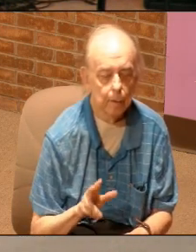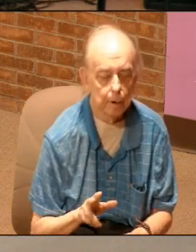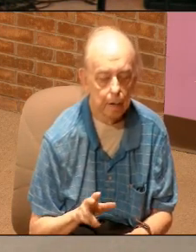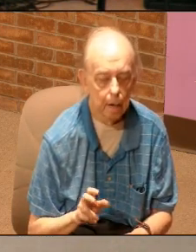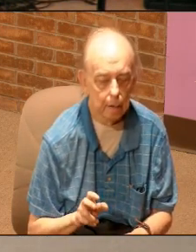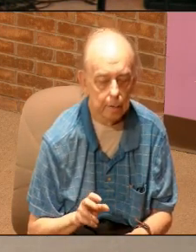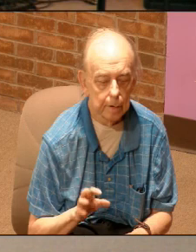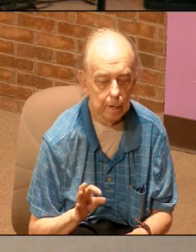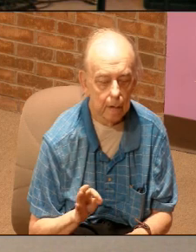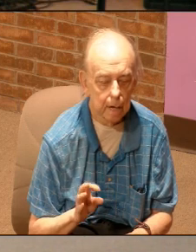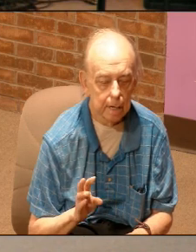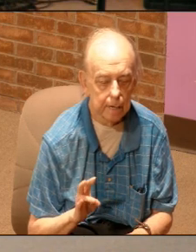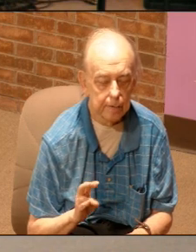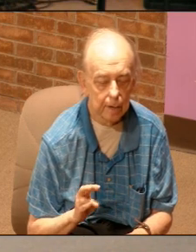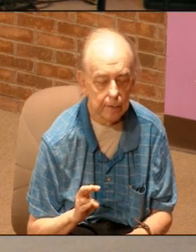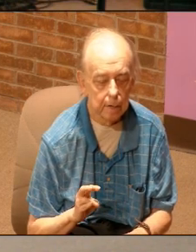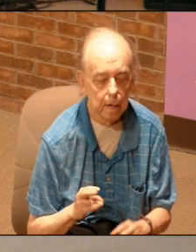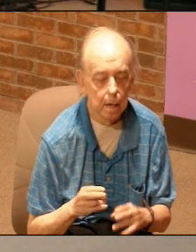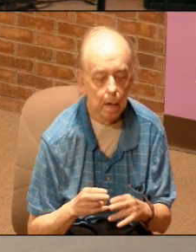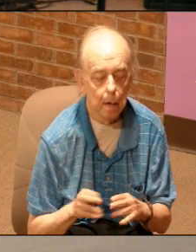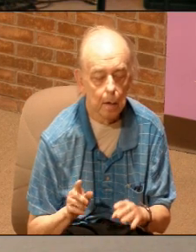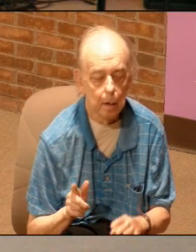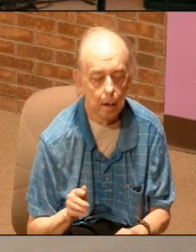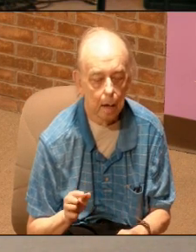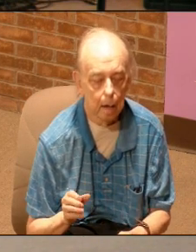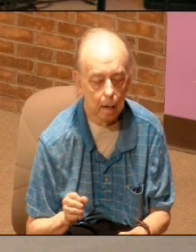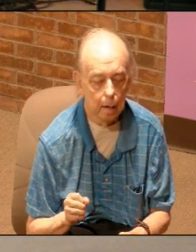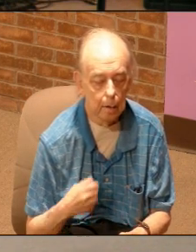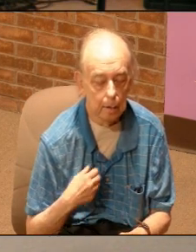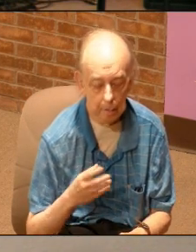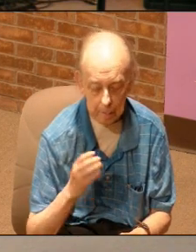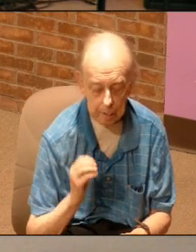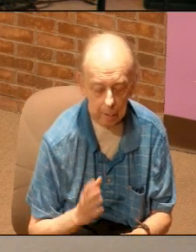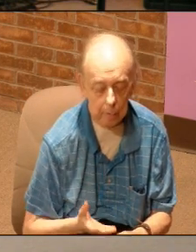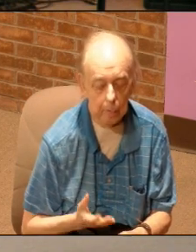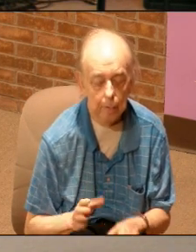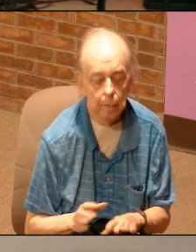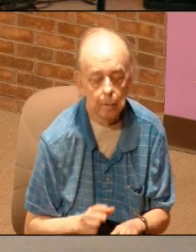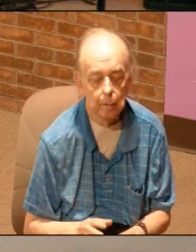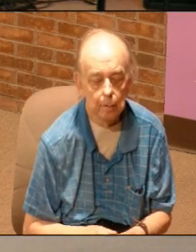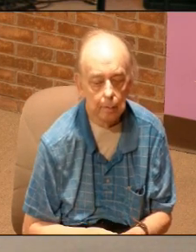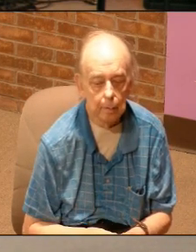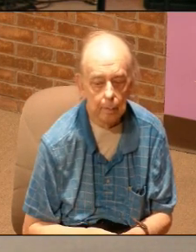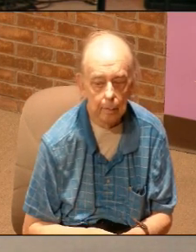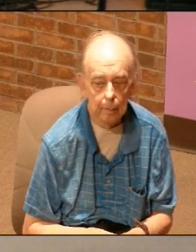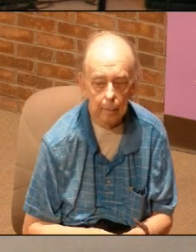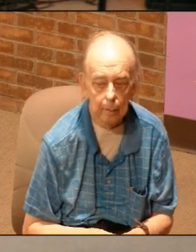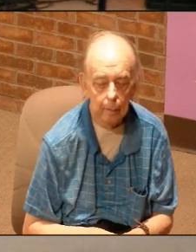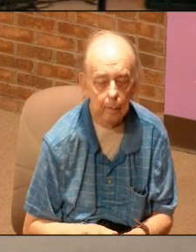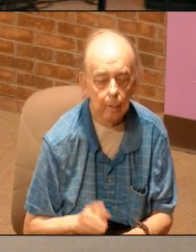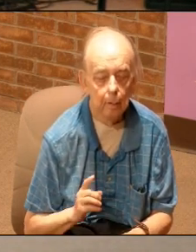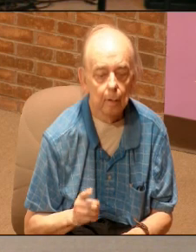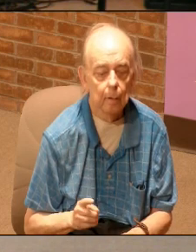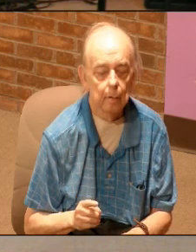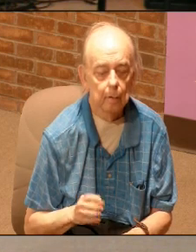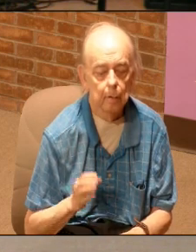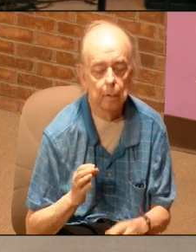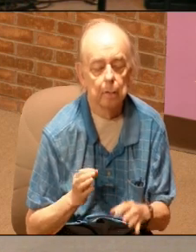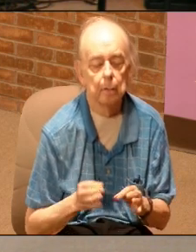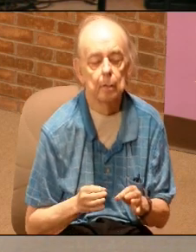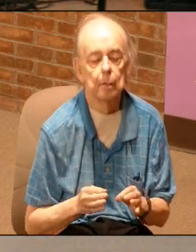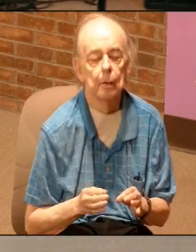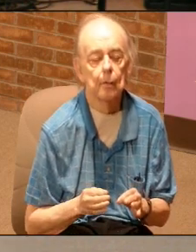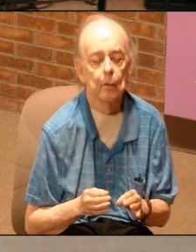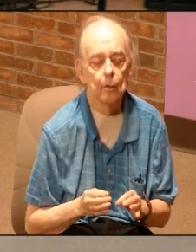397 pounds. And what he wanted to do was he